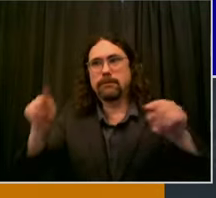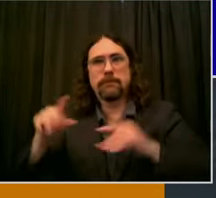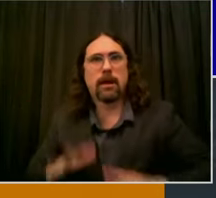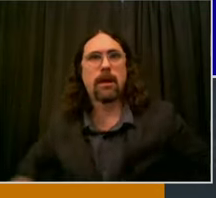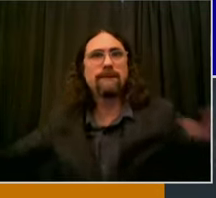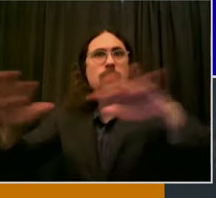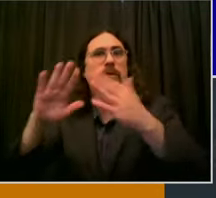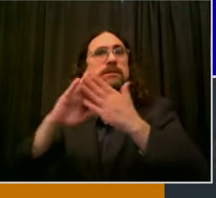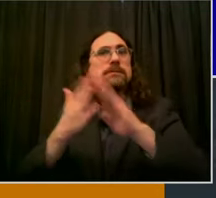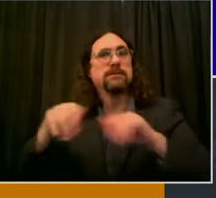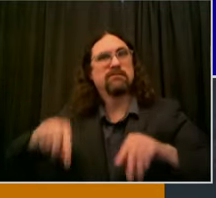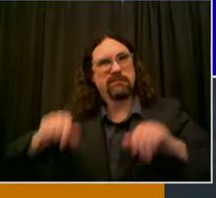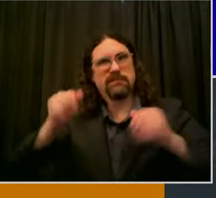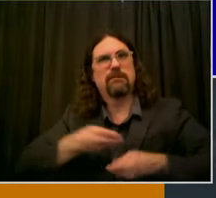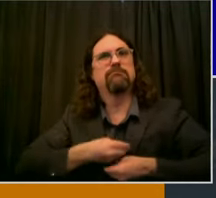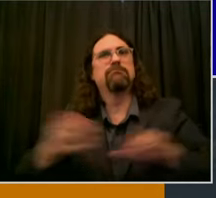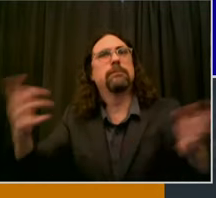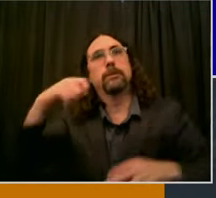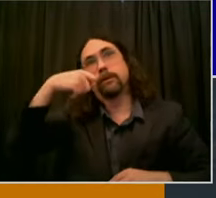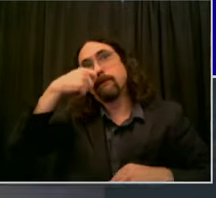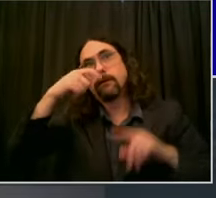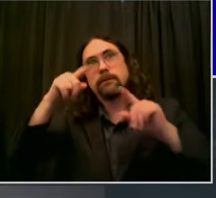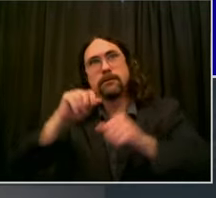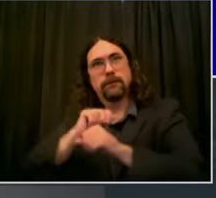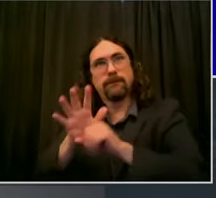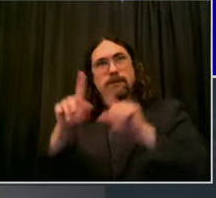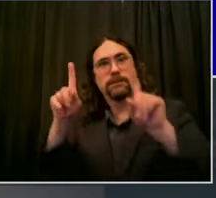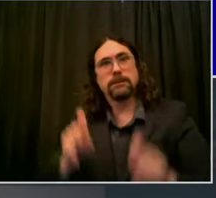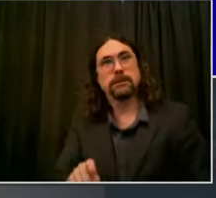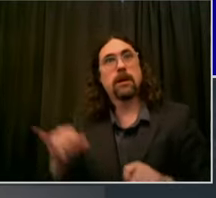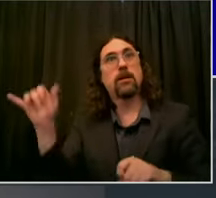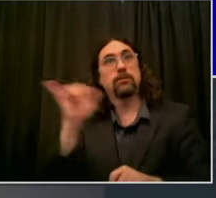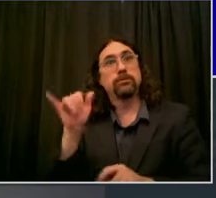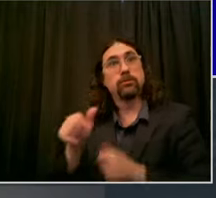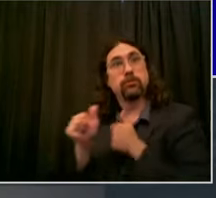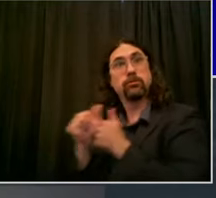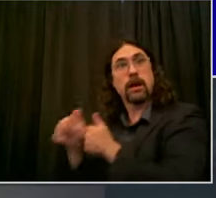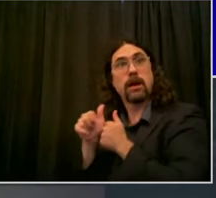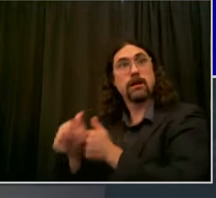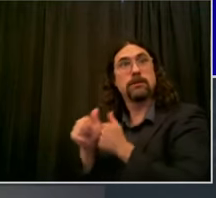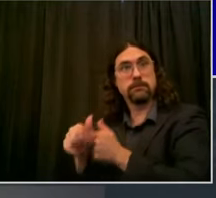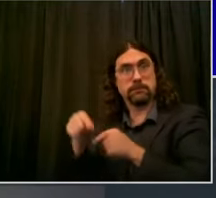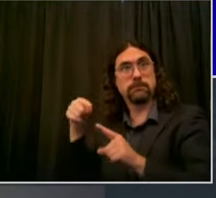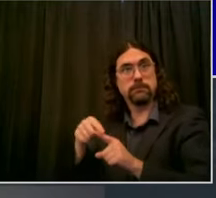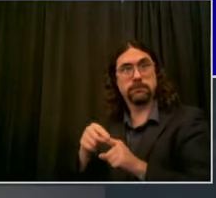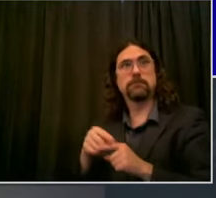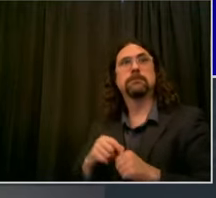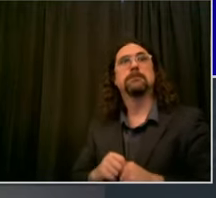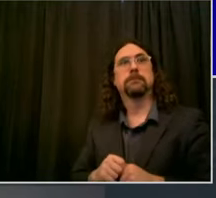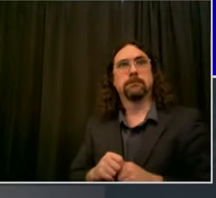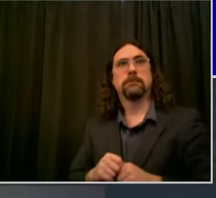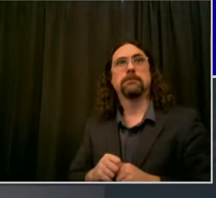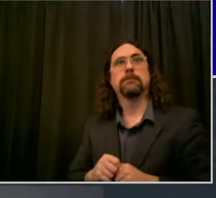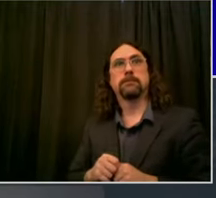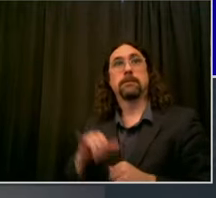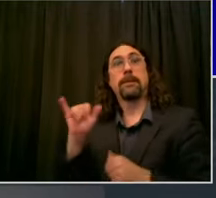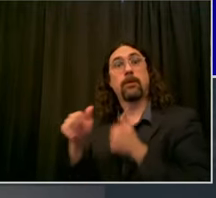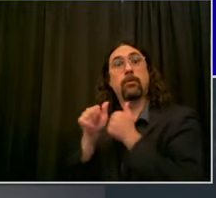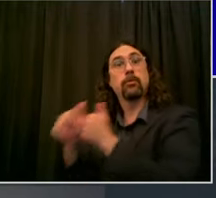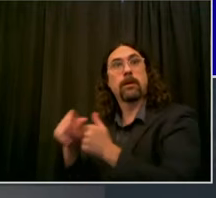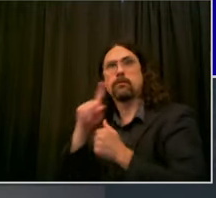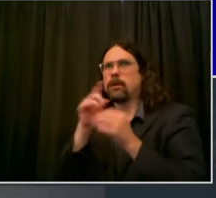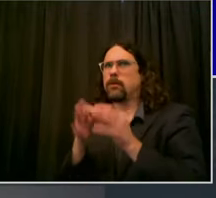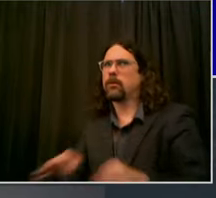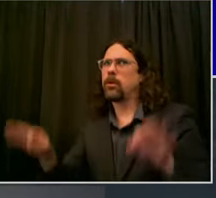Someone tests positive. Who are the people you've been in close contact with the last few days? We're going to now reach out to them. We're going to get them tested. If they need help, if they